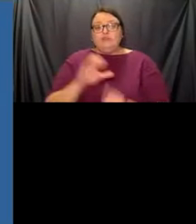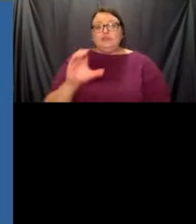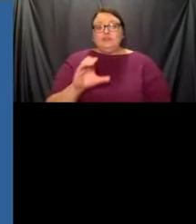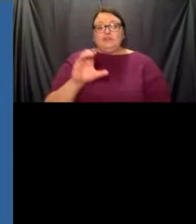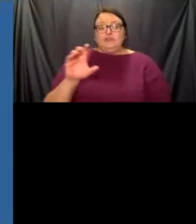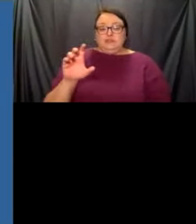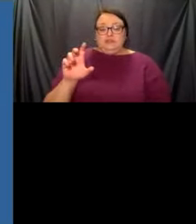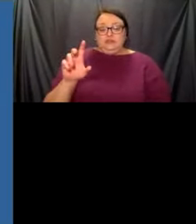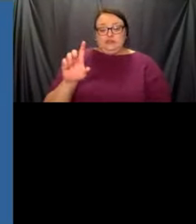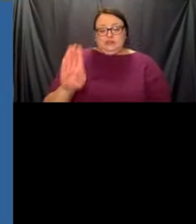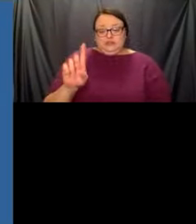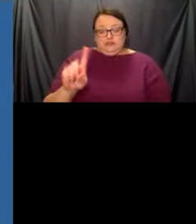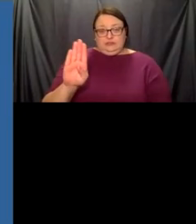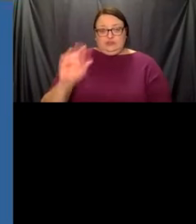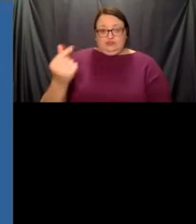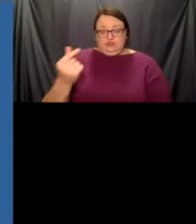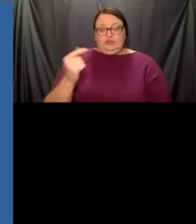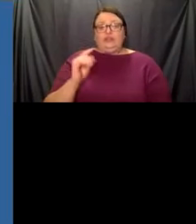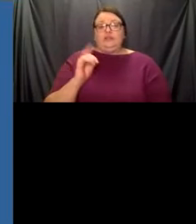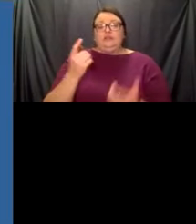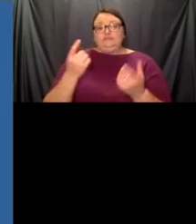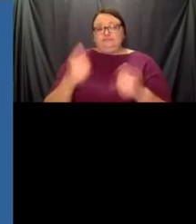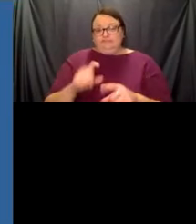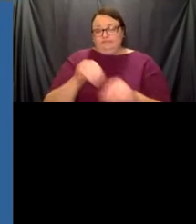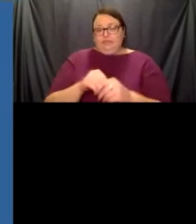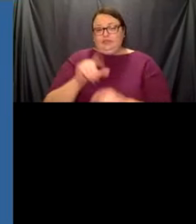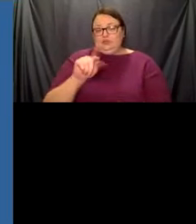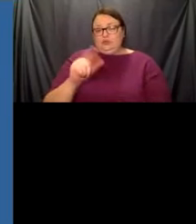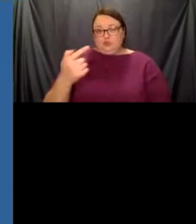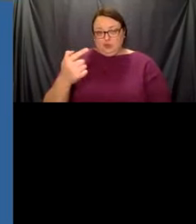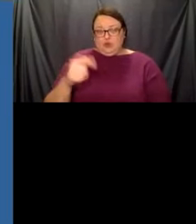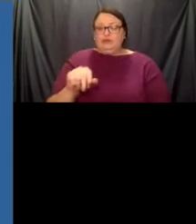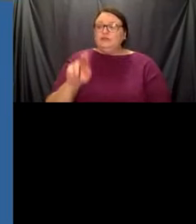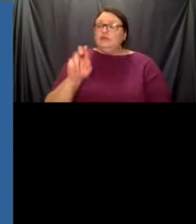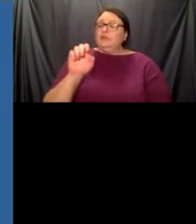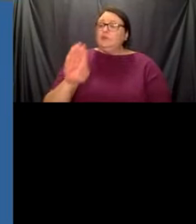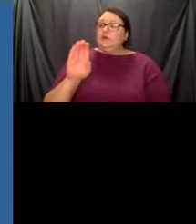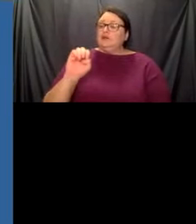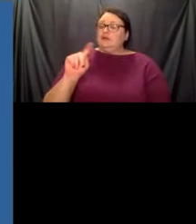total de 1,864 visitas para abordarlos.